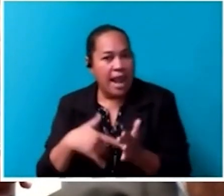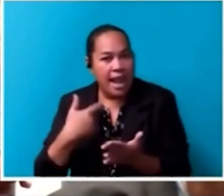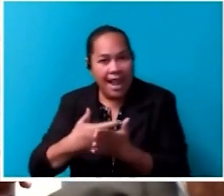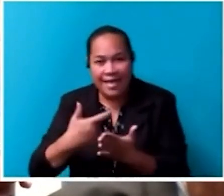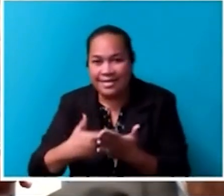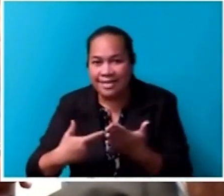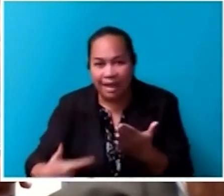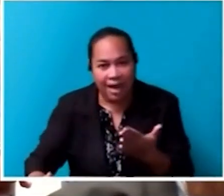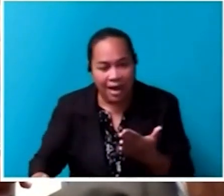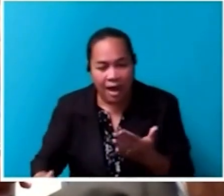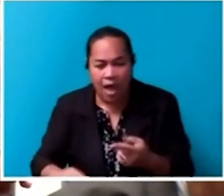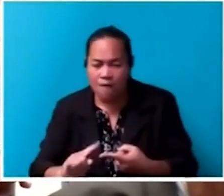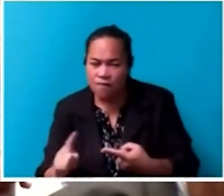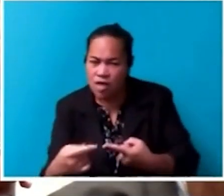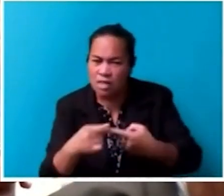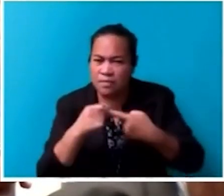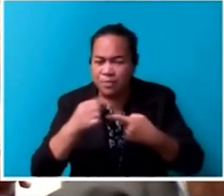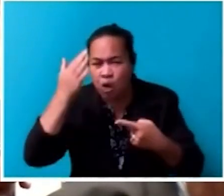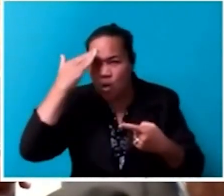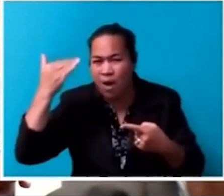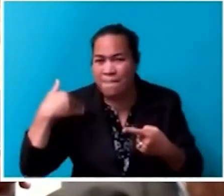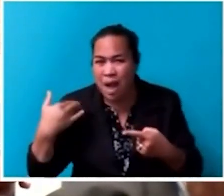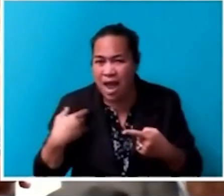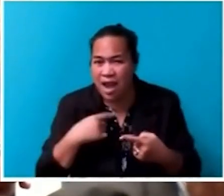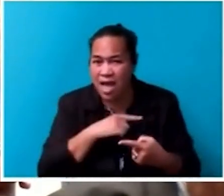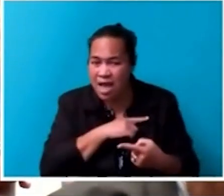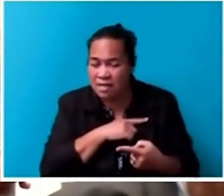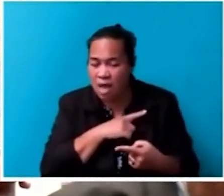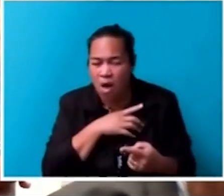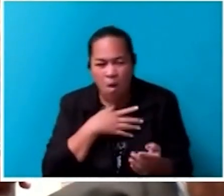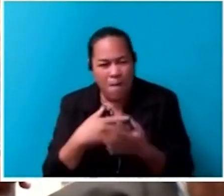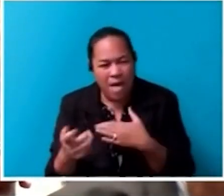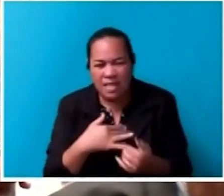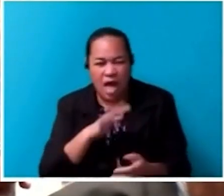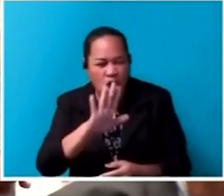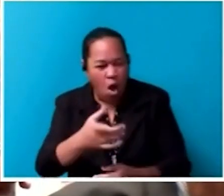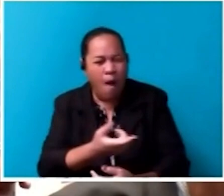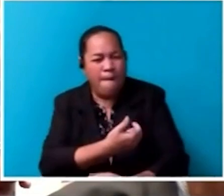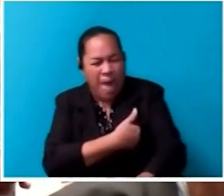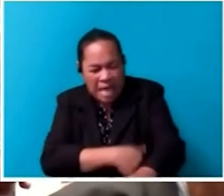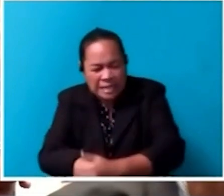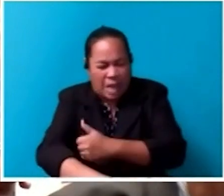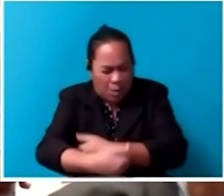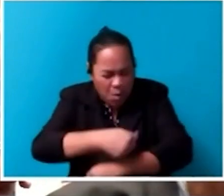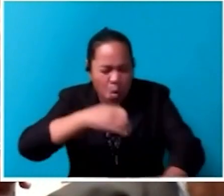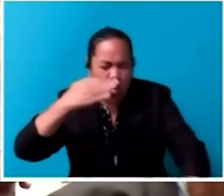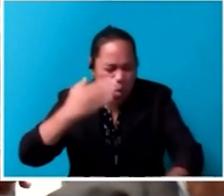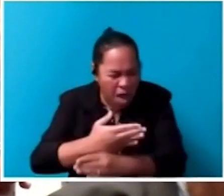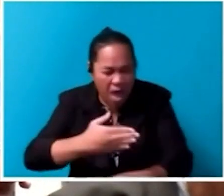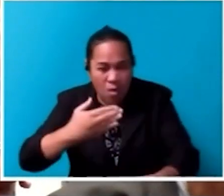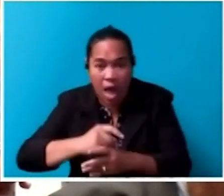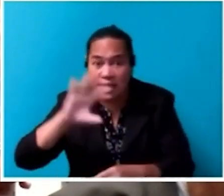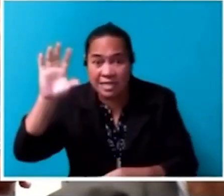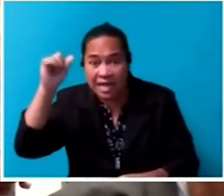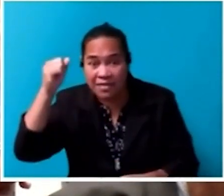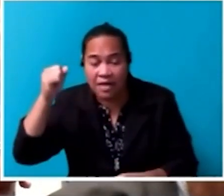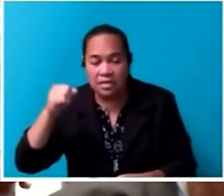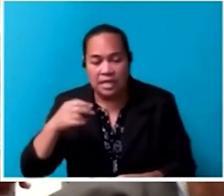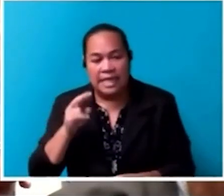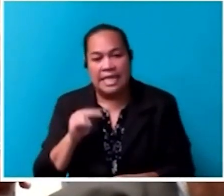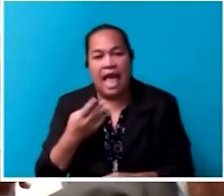Firstly, it reminds us that despite our best efforts, success requires a fresh